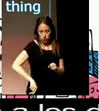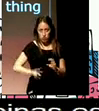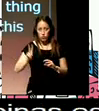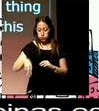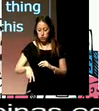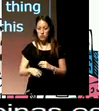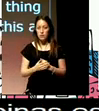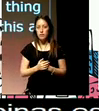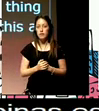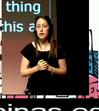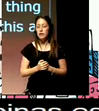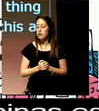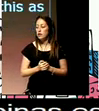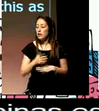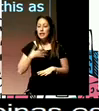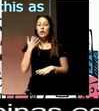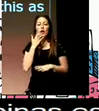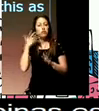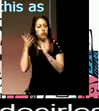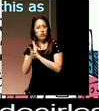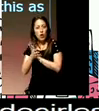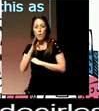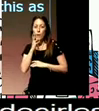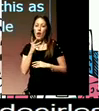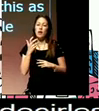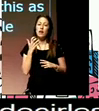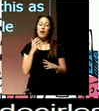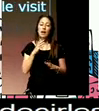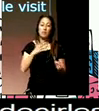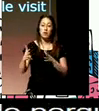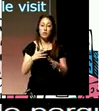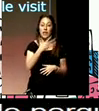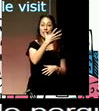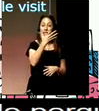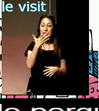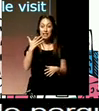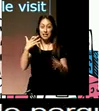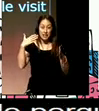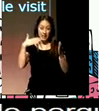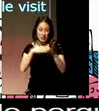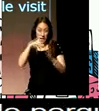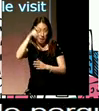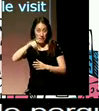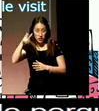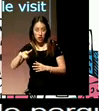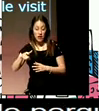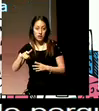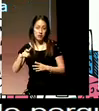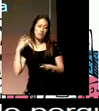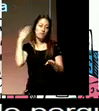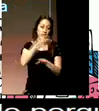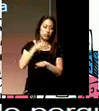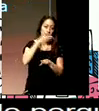people visit this university every year. So that it's not just a tourist destination, it's also a